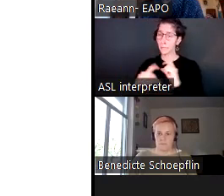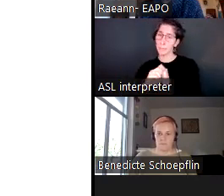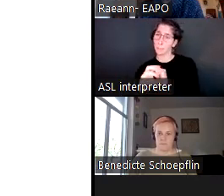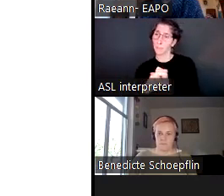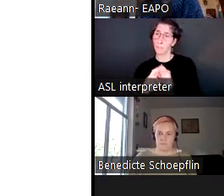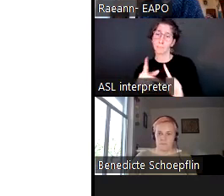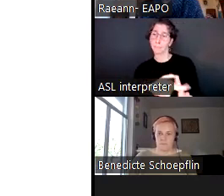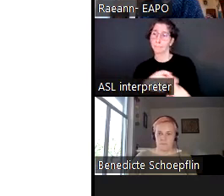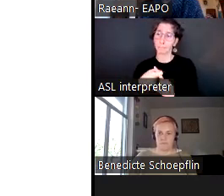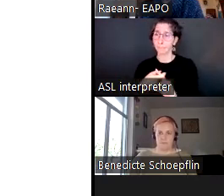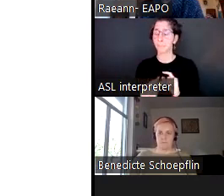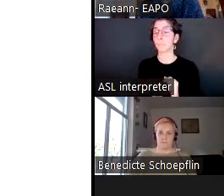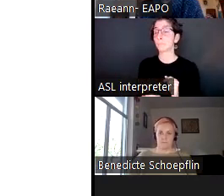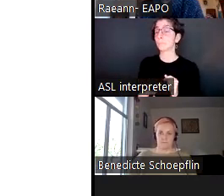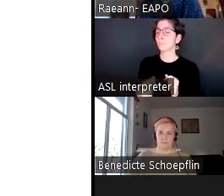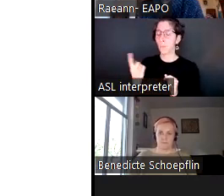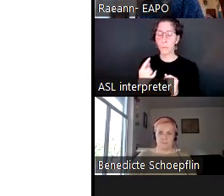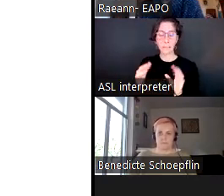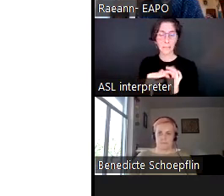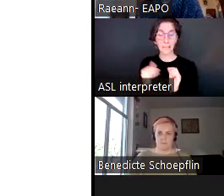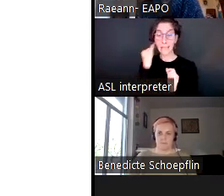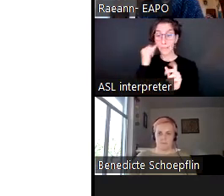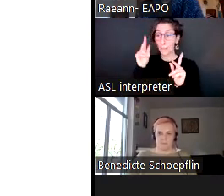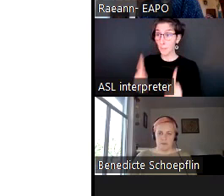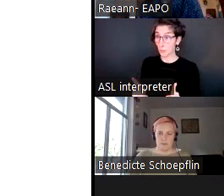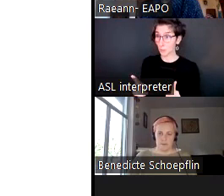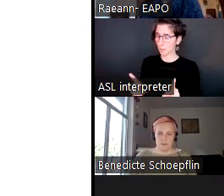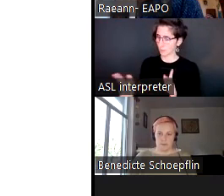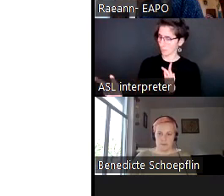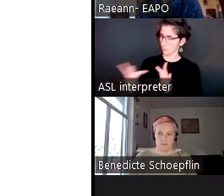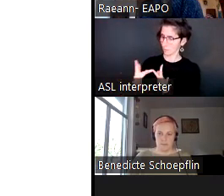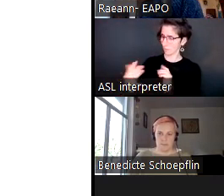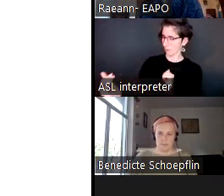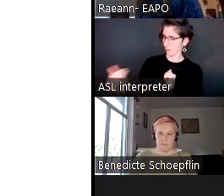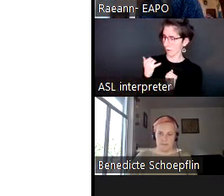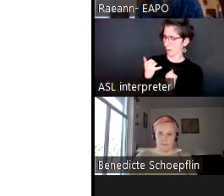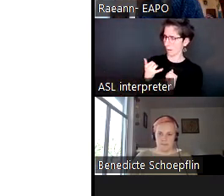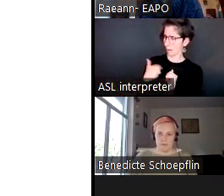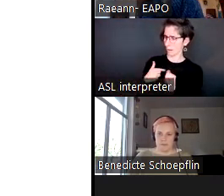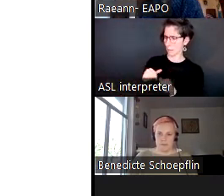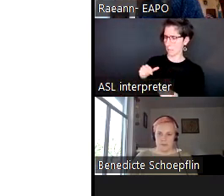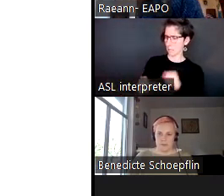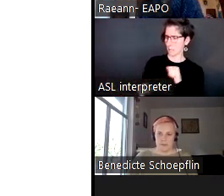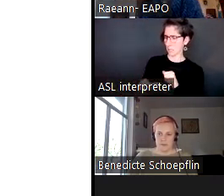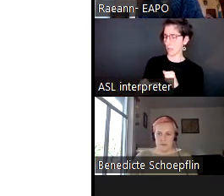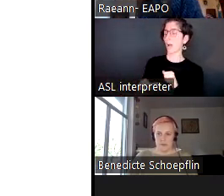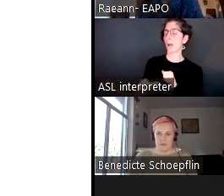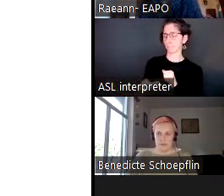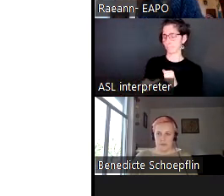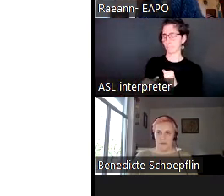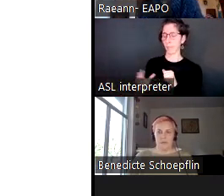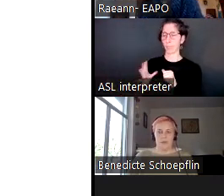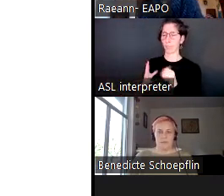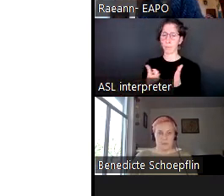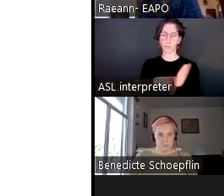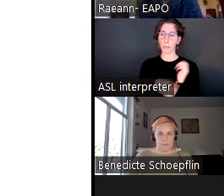somebody gets a call or an email, when in doubt, go on our website. And something that's really